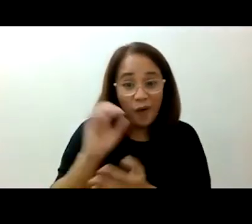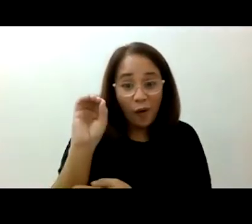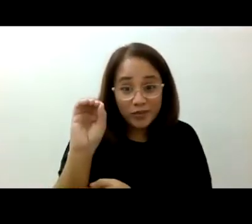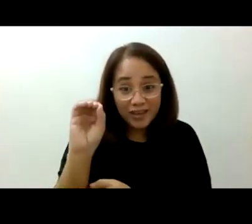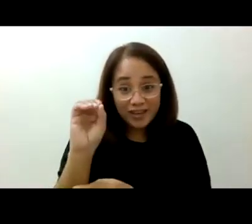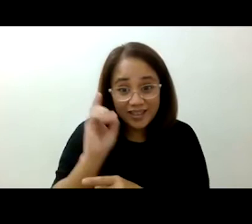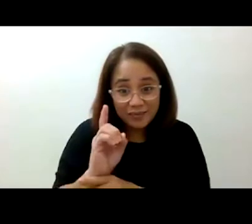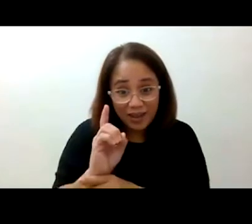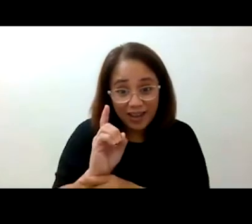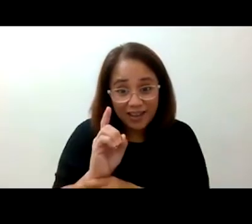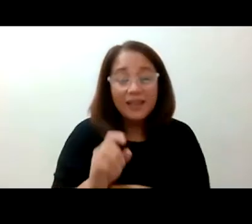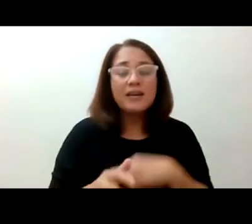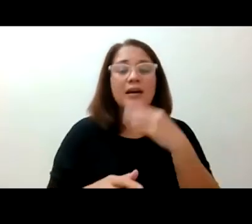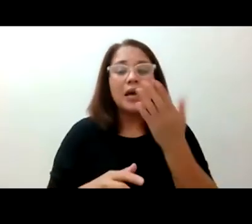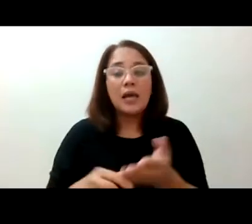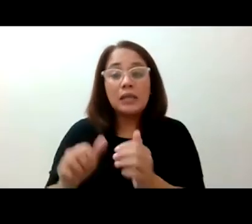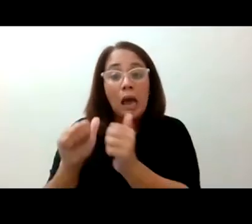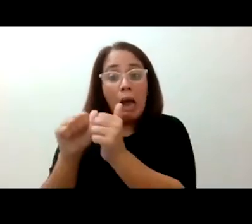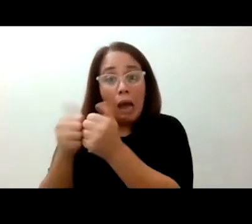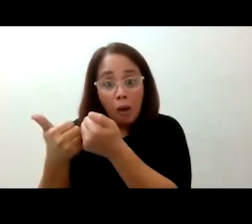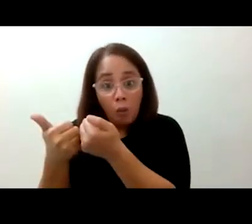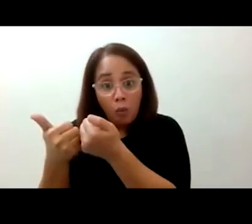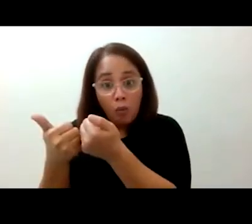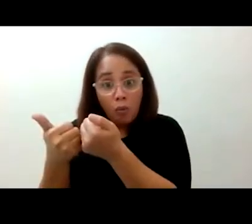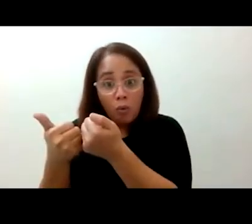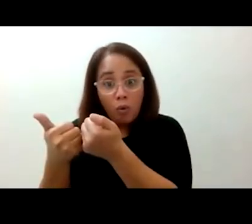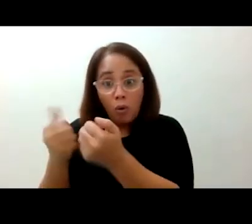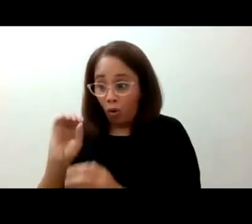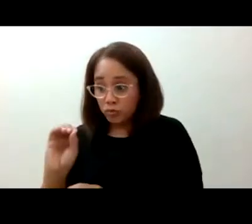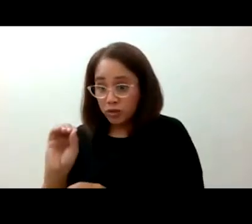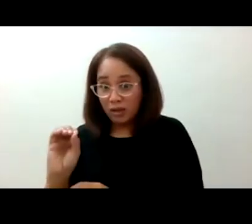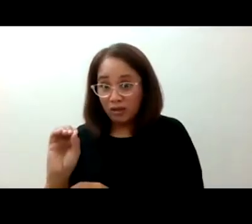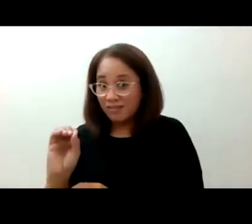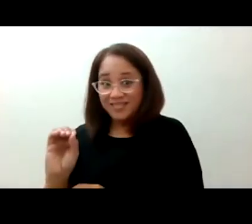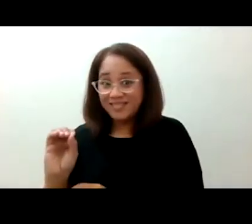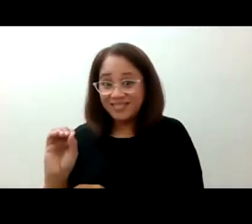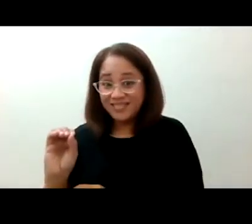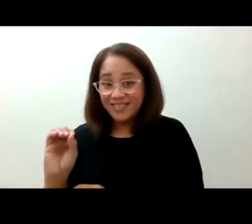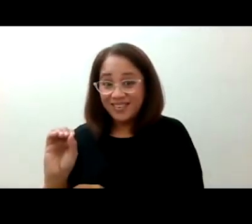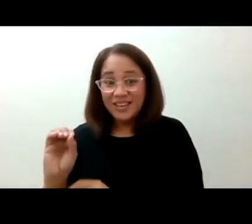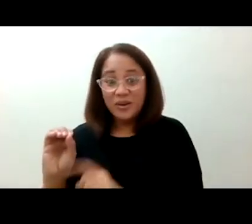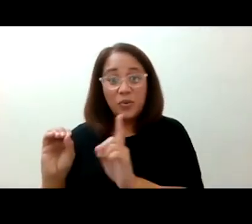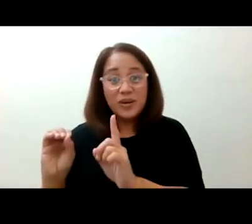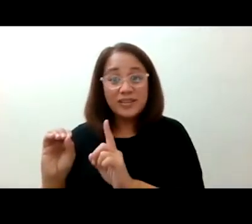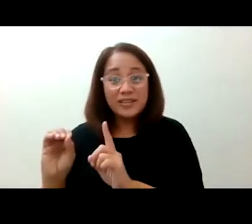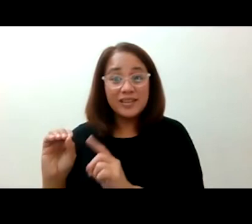know that how is not an object, it's manner.